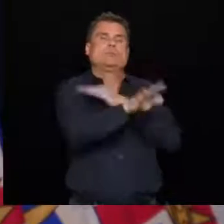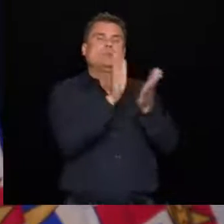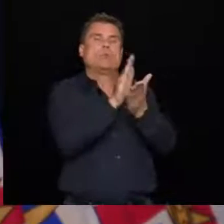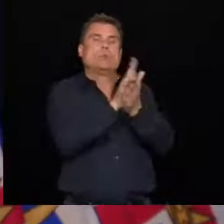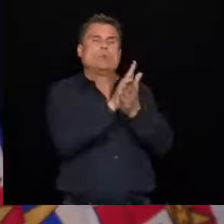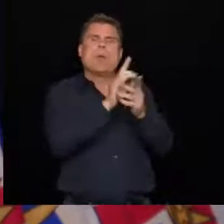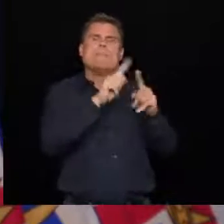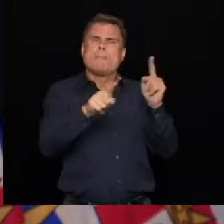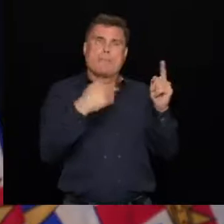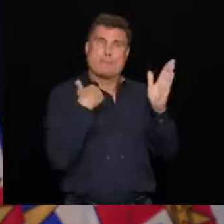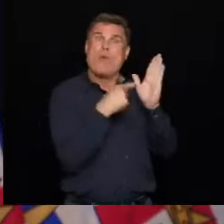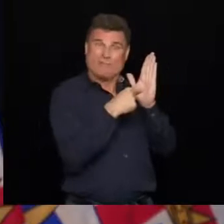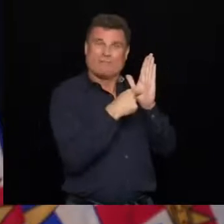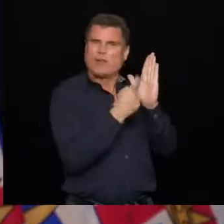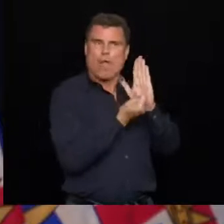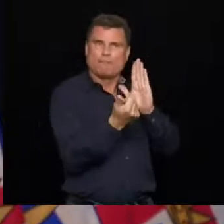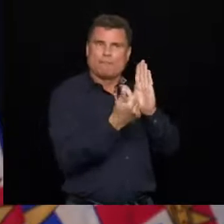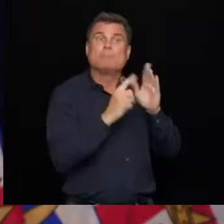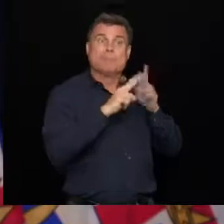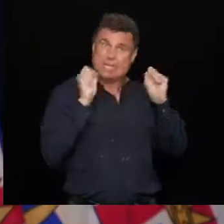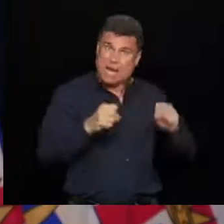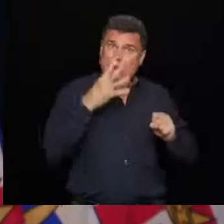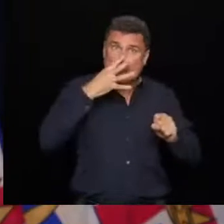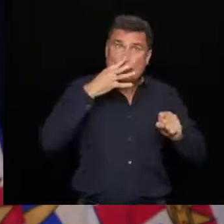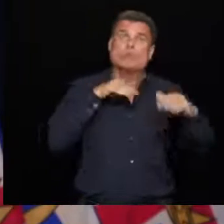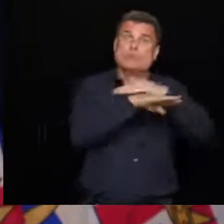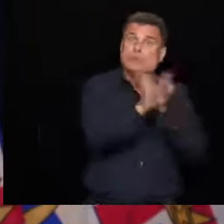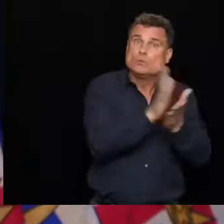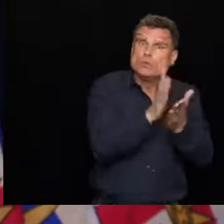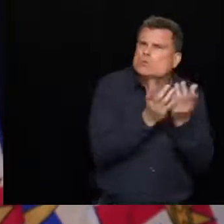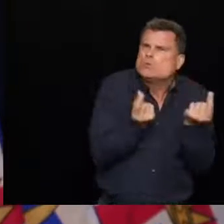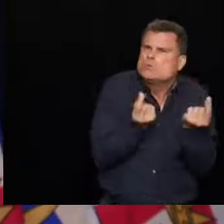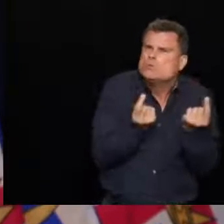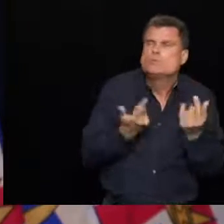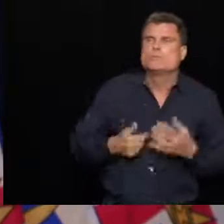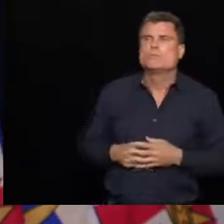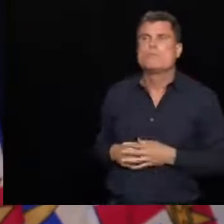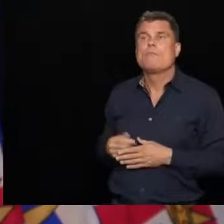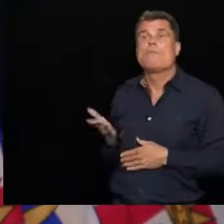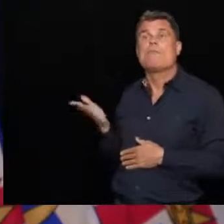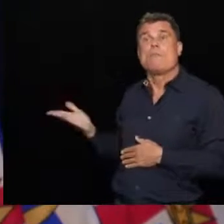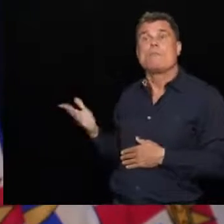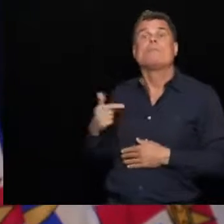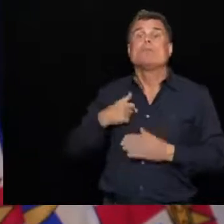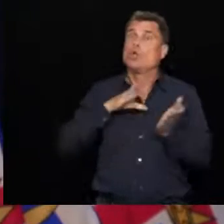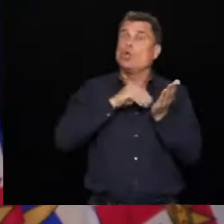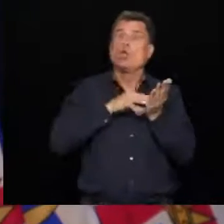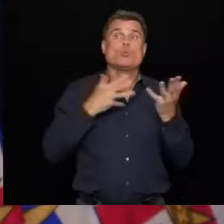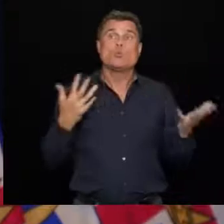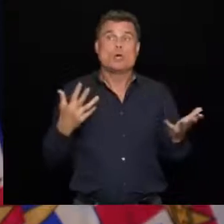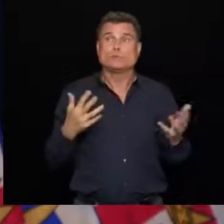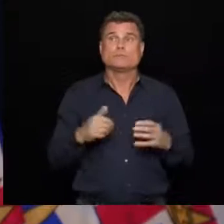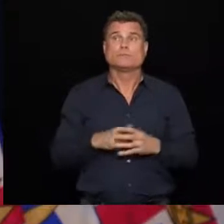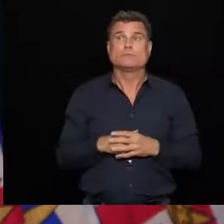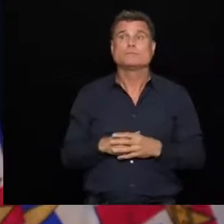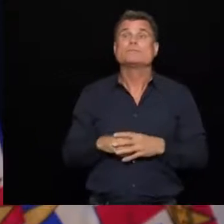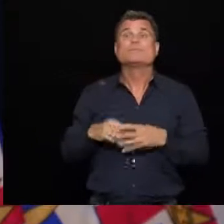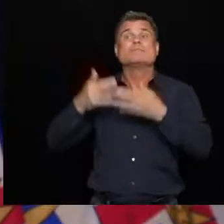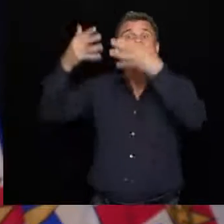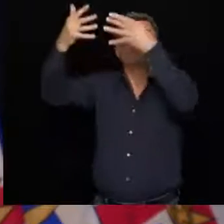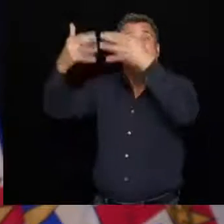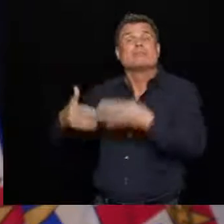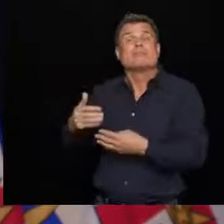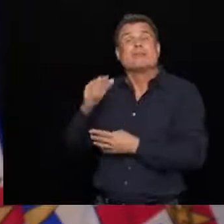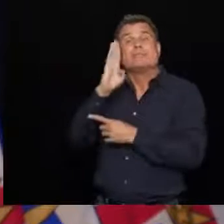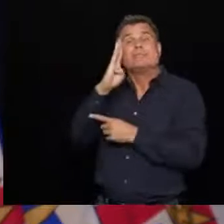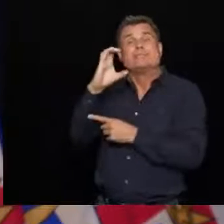different things is that from the data that we have both here in BC but also across Canada and from places around the world is that